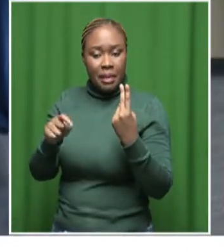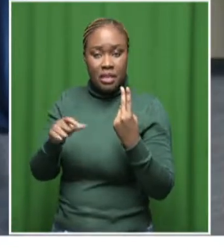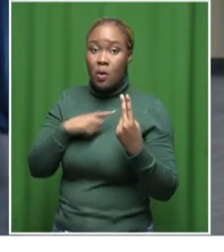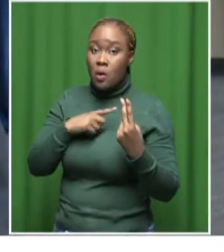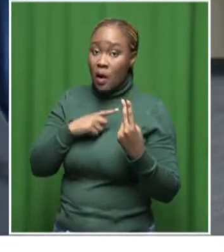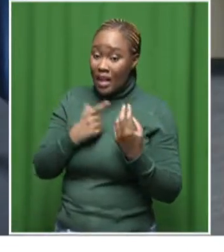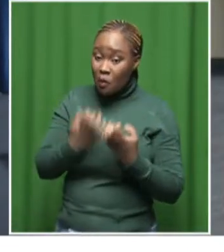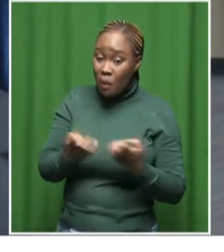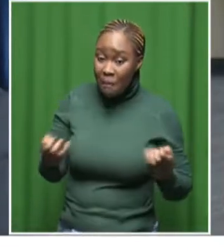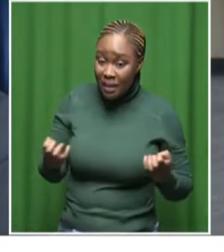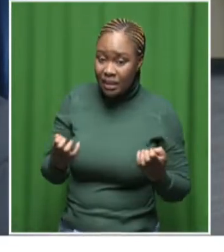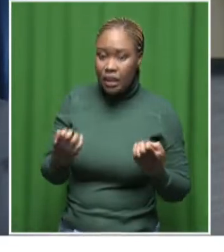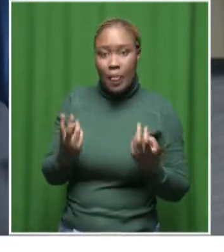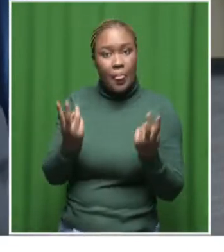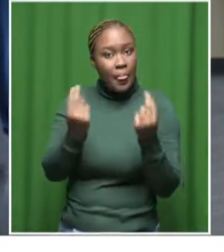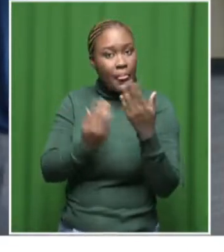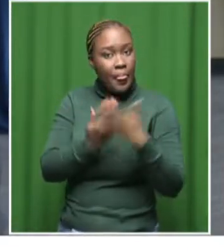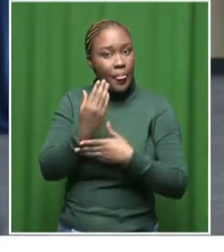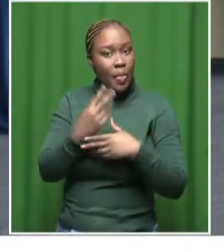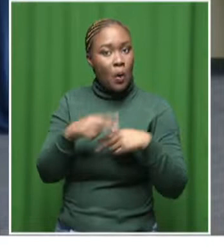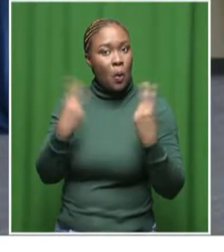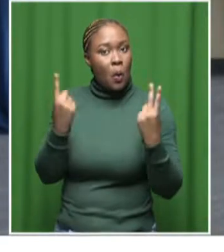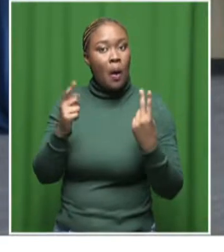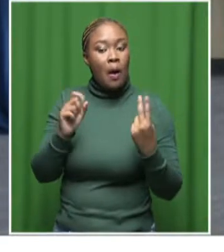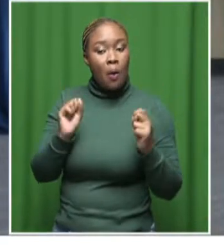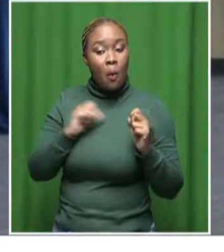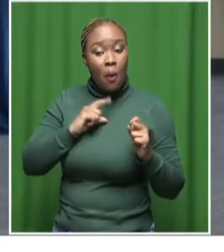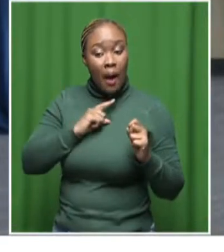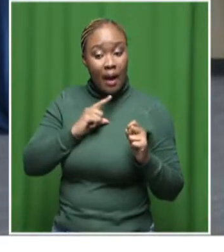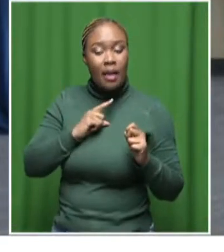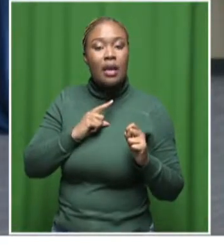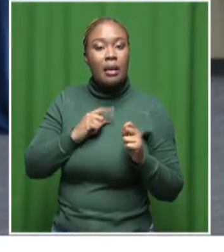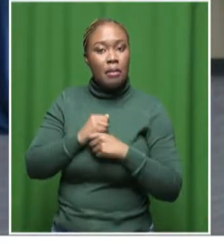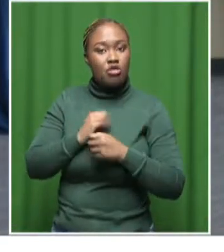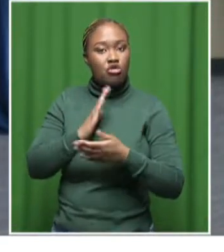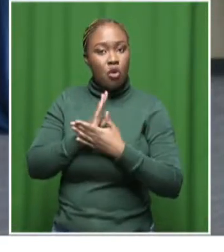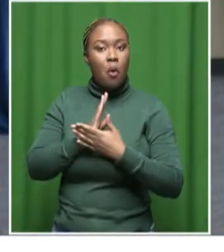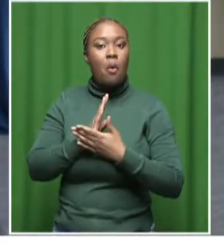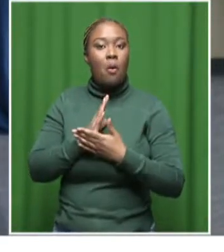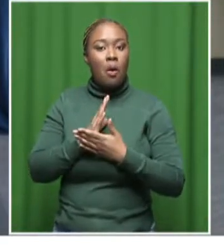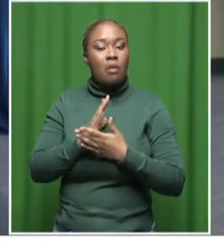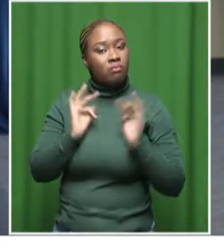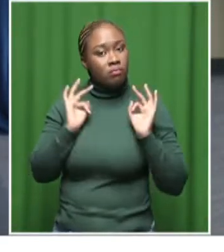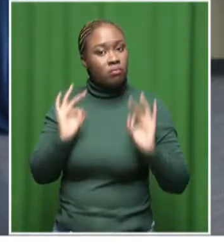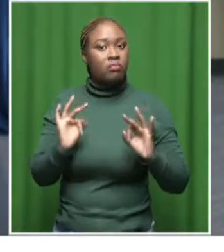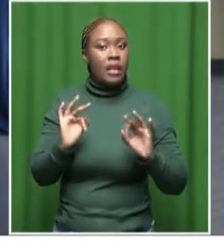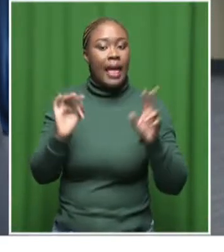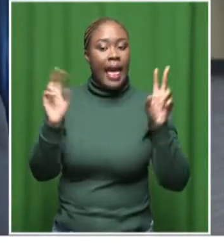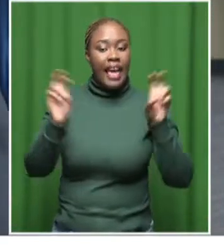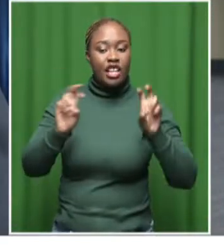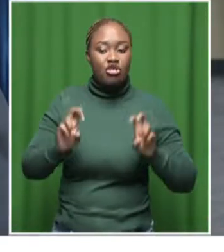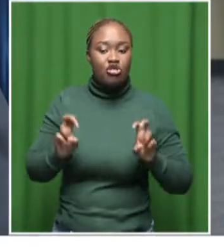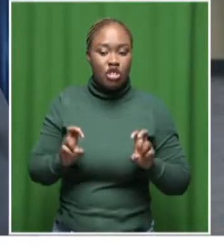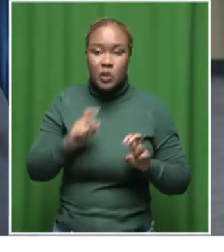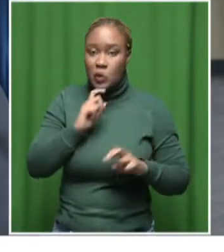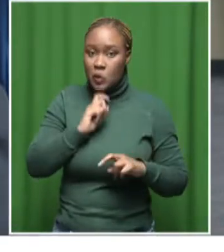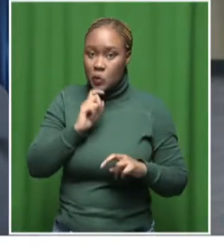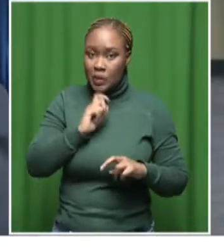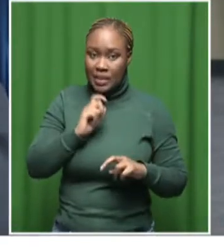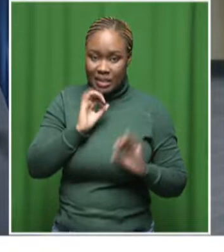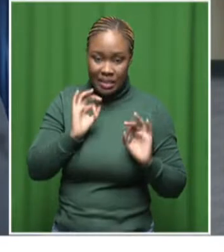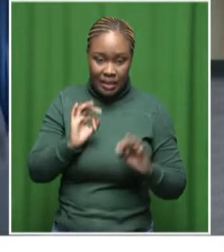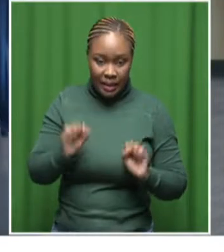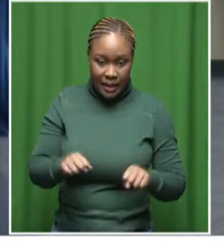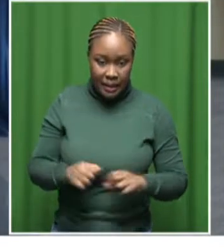produce all sort of materials that renewable energy requires. Now it all starts with geology